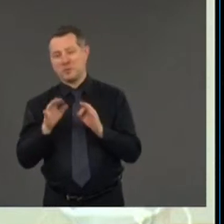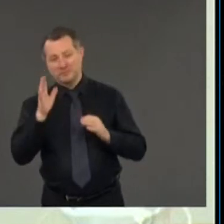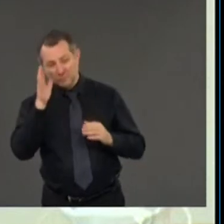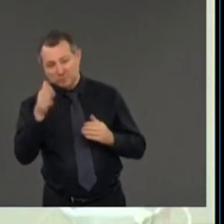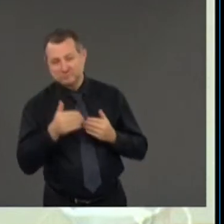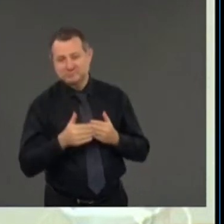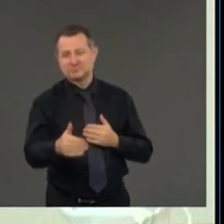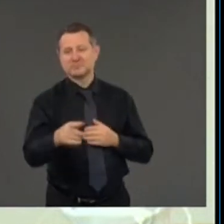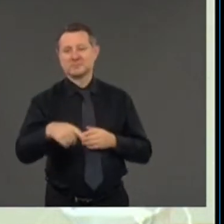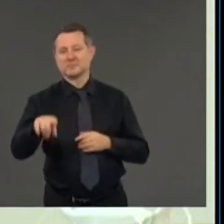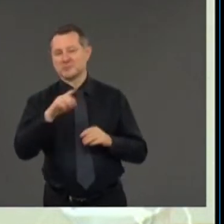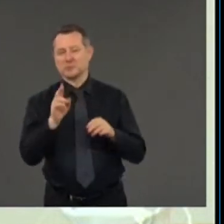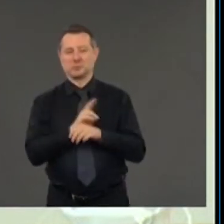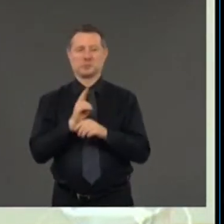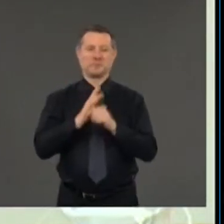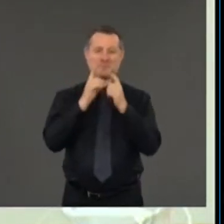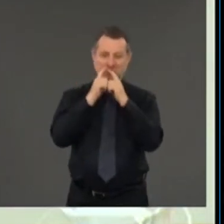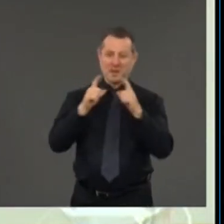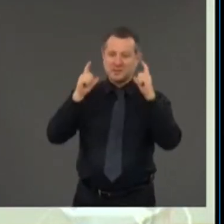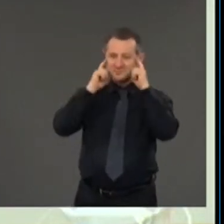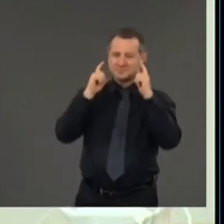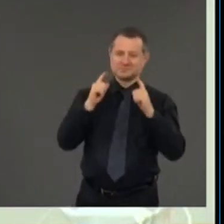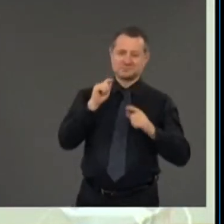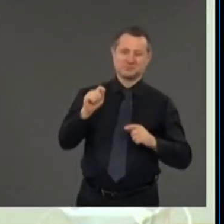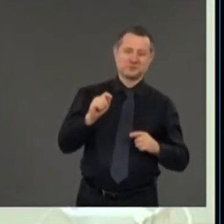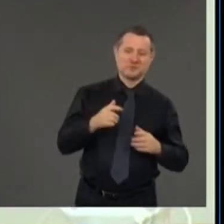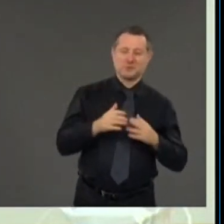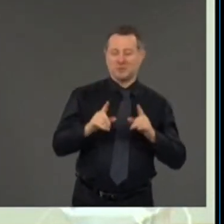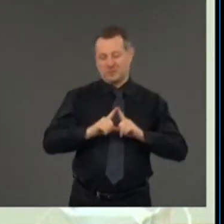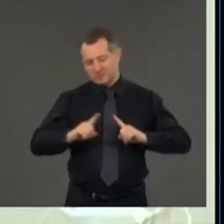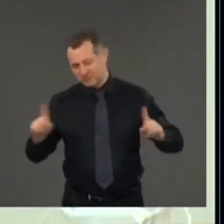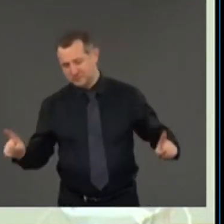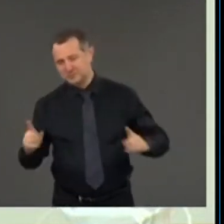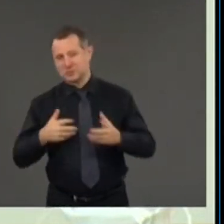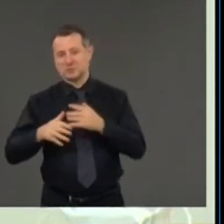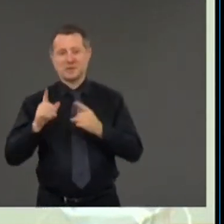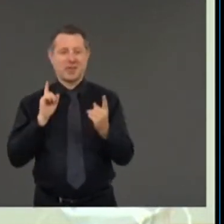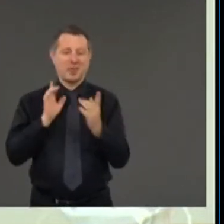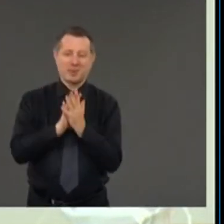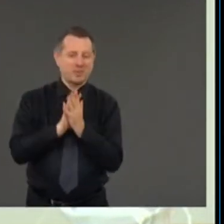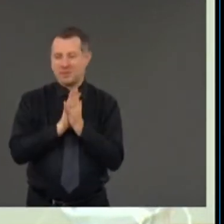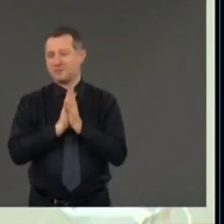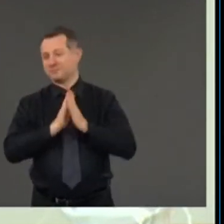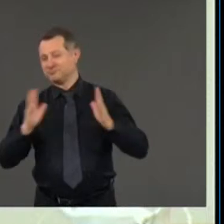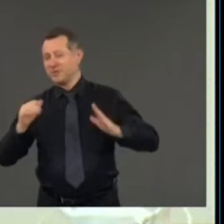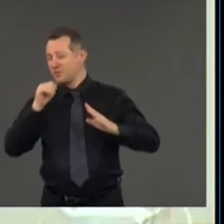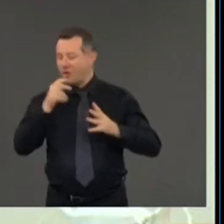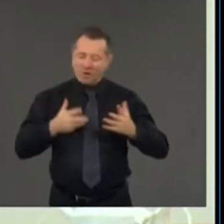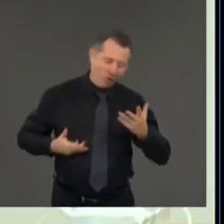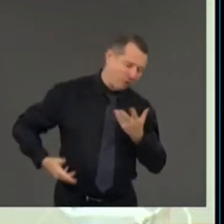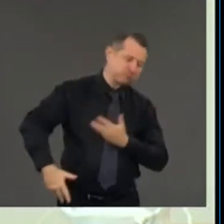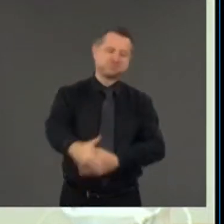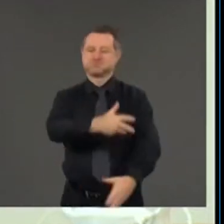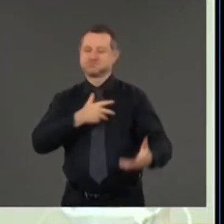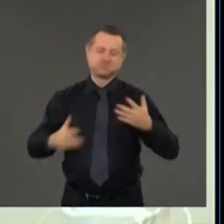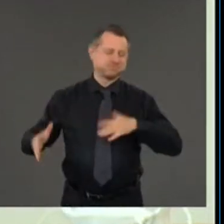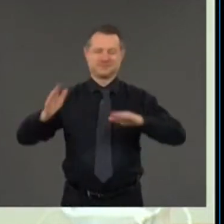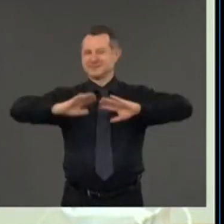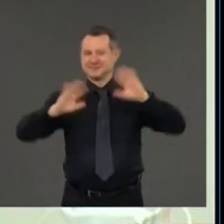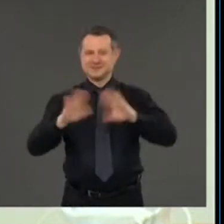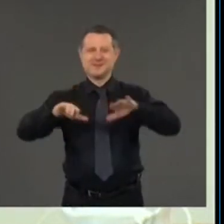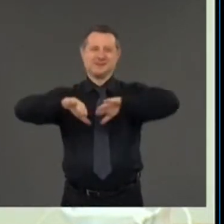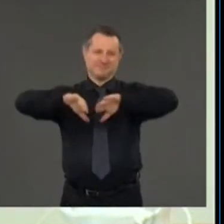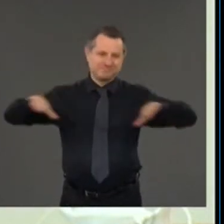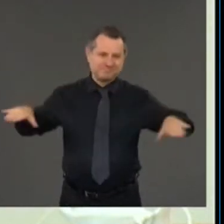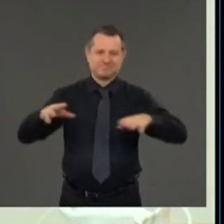masks, that we continue to social distance, that we don't congregate inappropriately. So those are the things